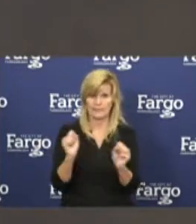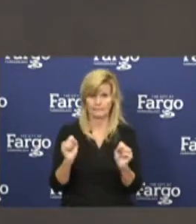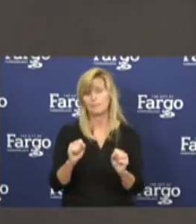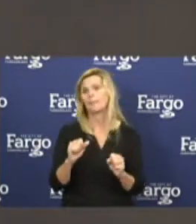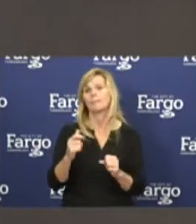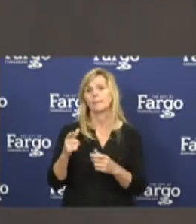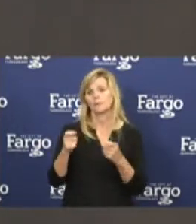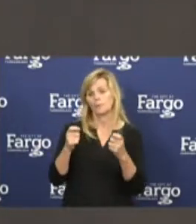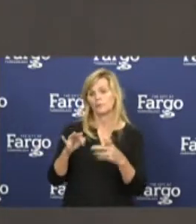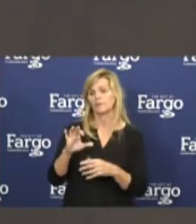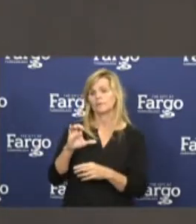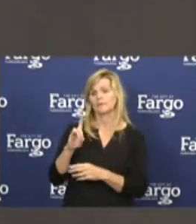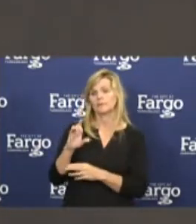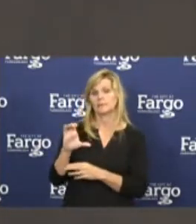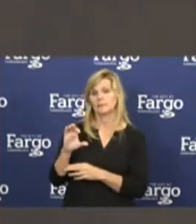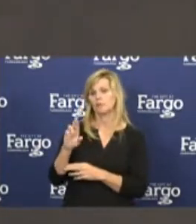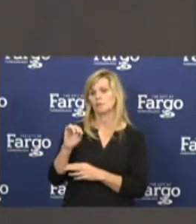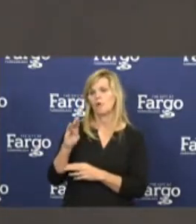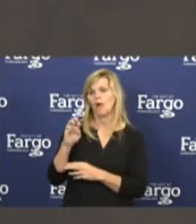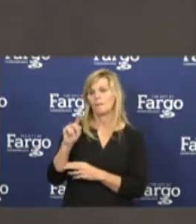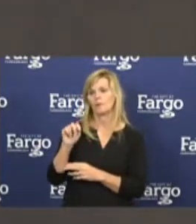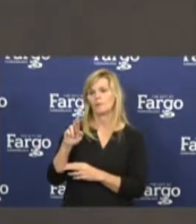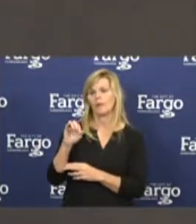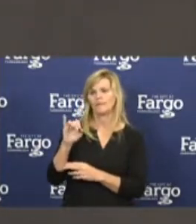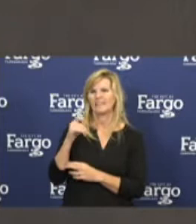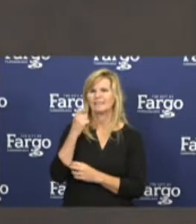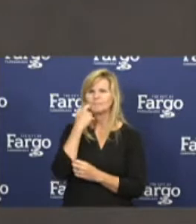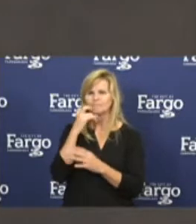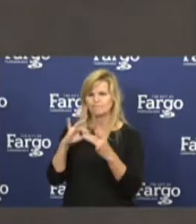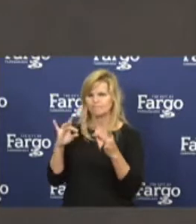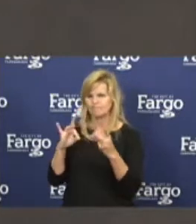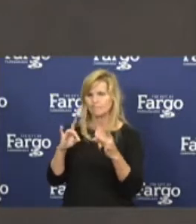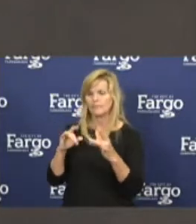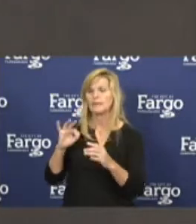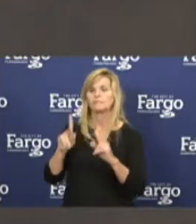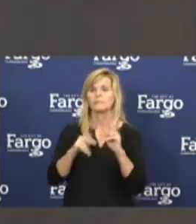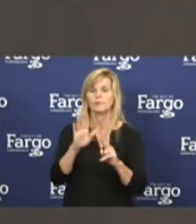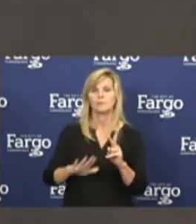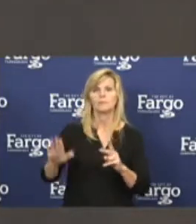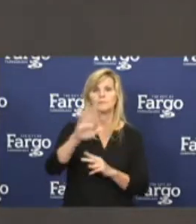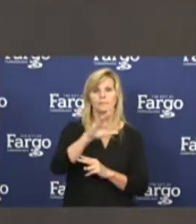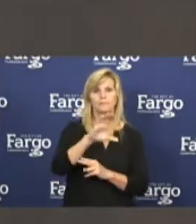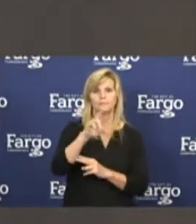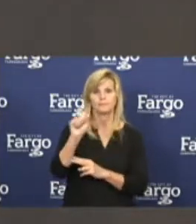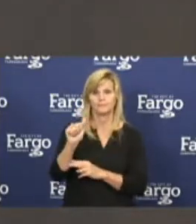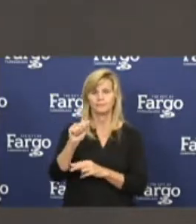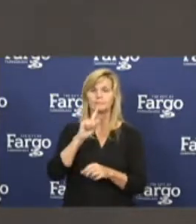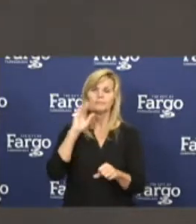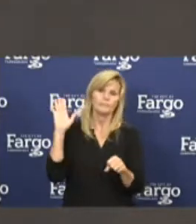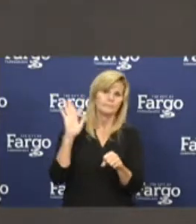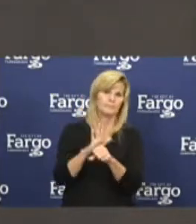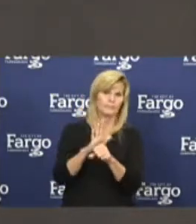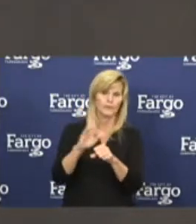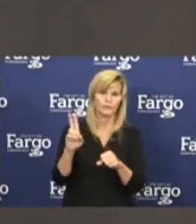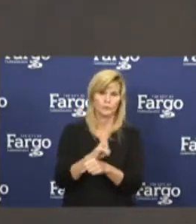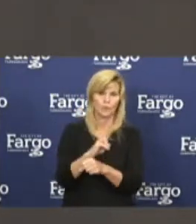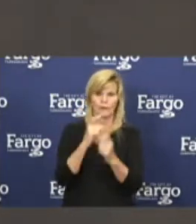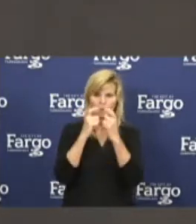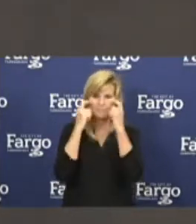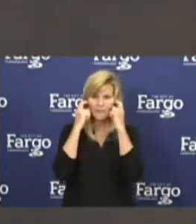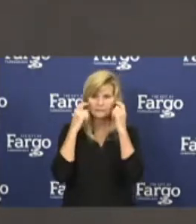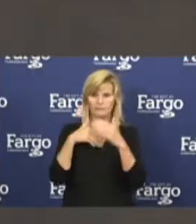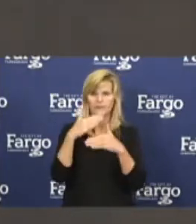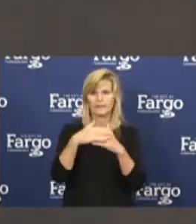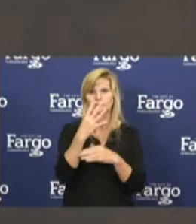the CDC said, Dr. Robert Redfield recently stated that if the citizens of the United States can all commit to wear masks for the next 4